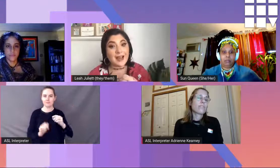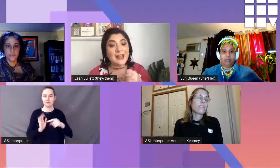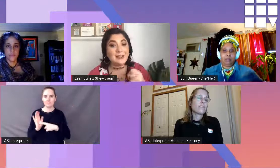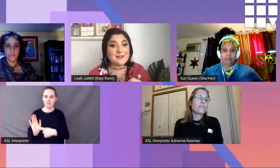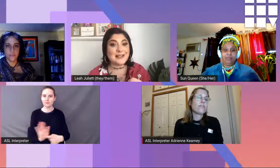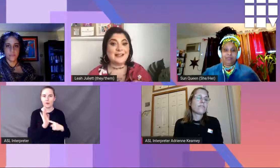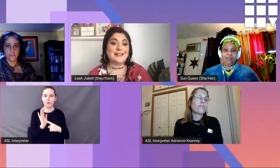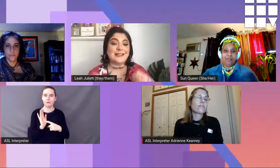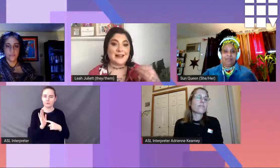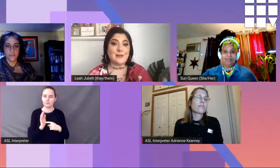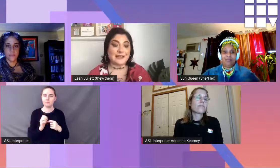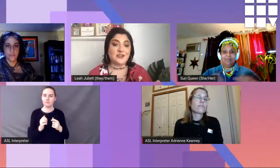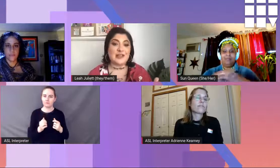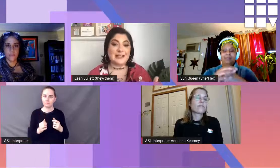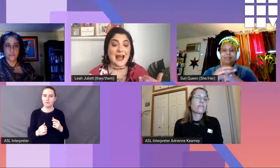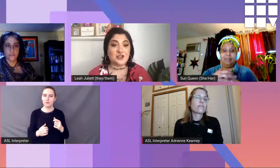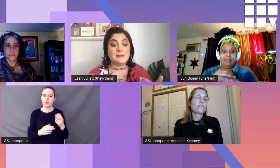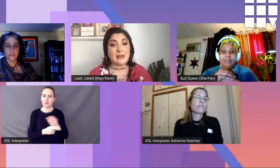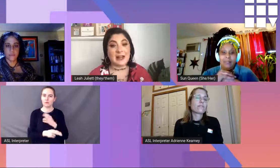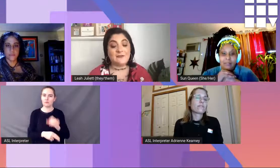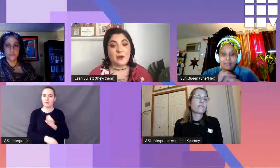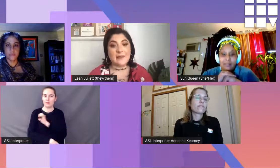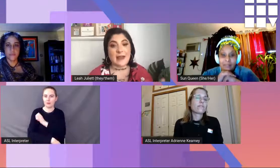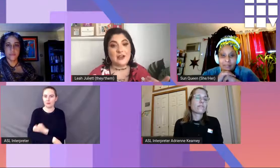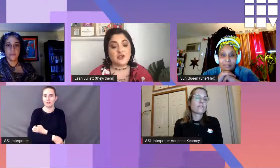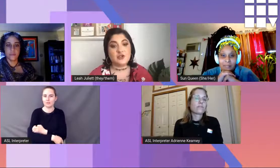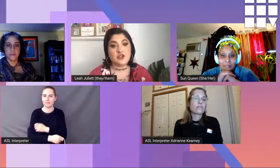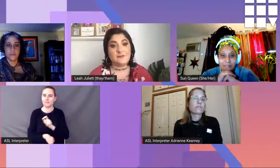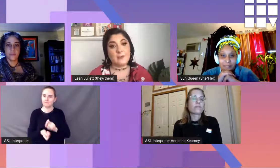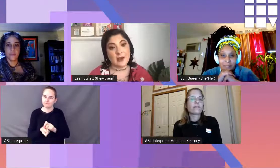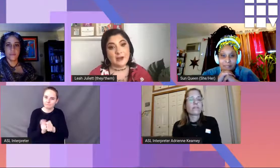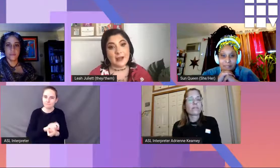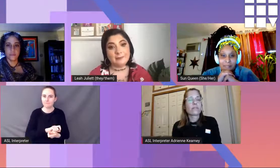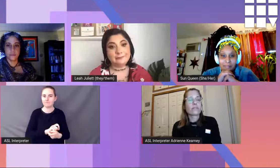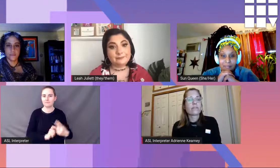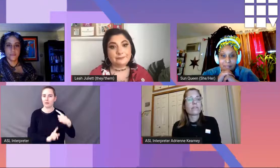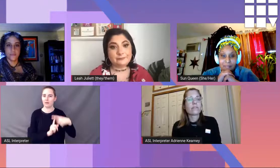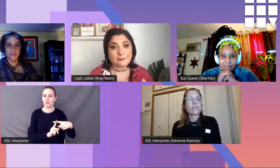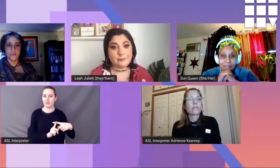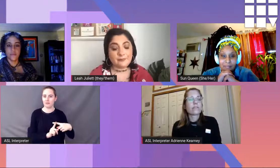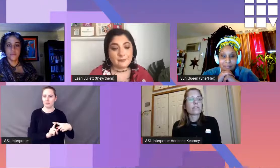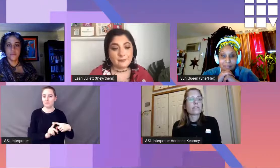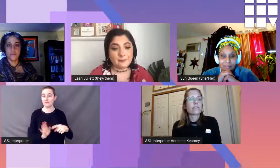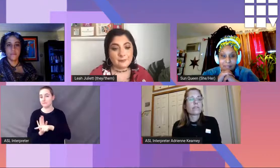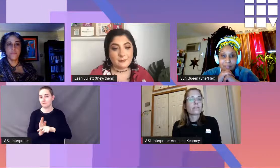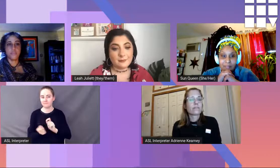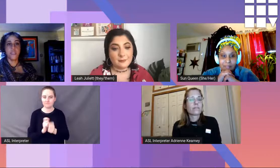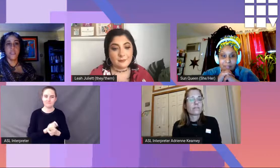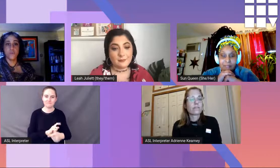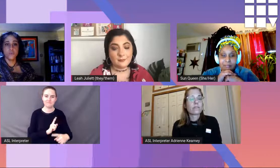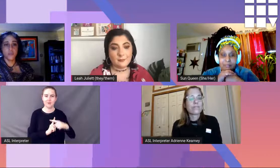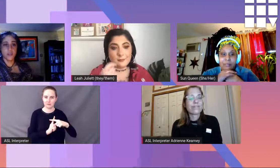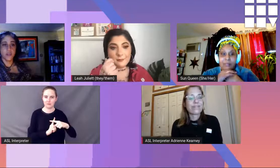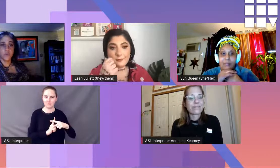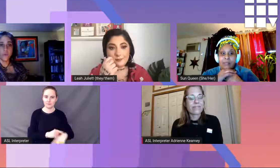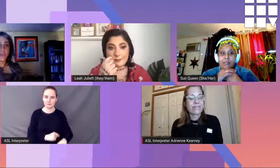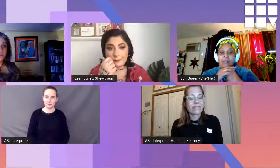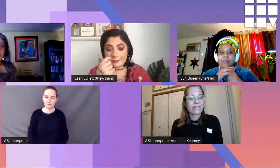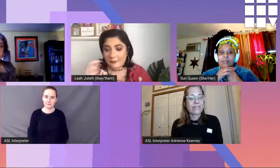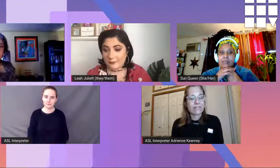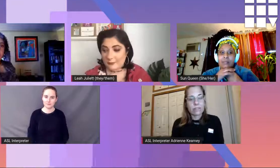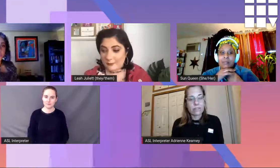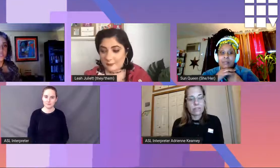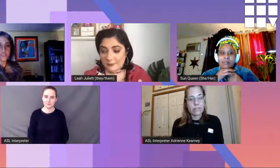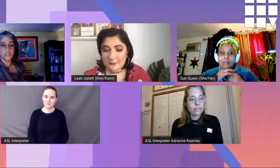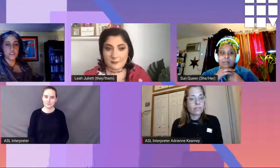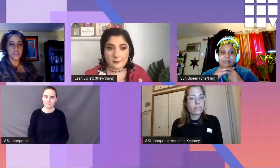it, and use it to send a message that's actually meaningful and that can shift the paradigm. Thank you. And I want